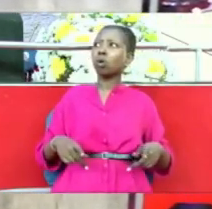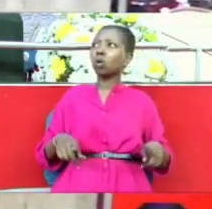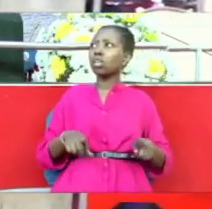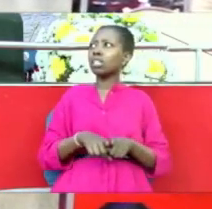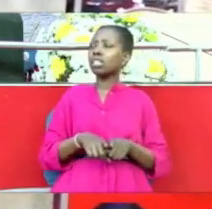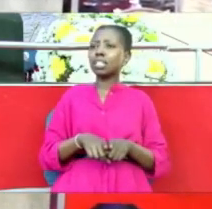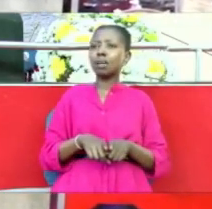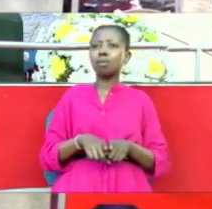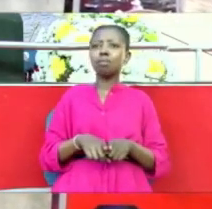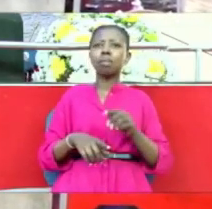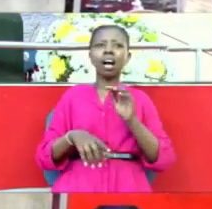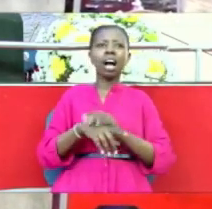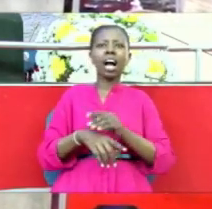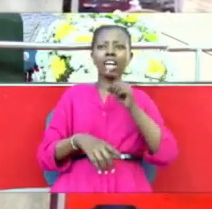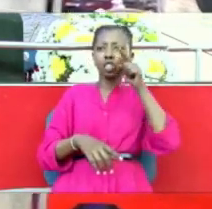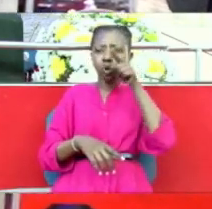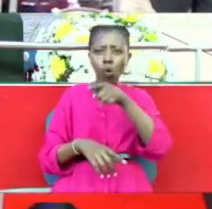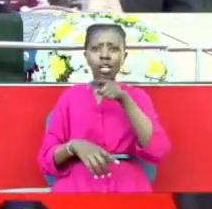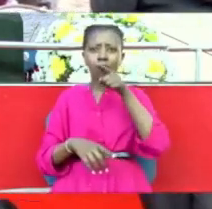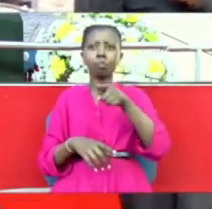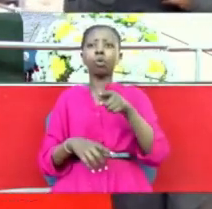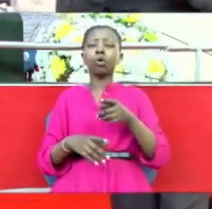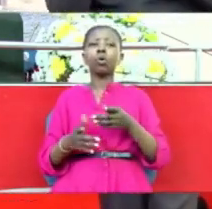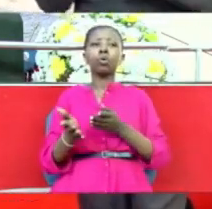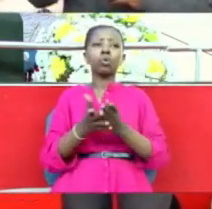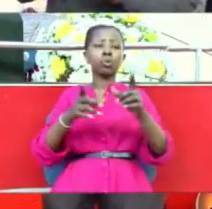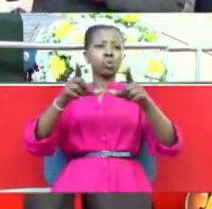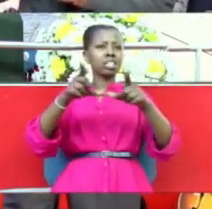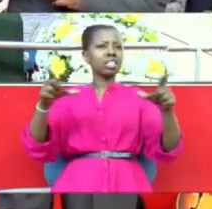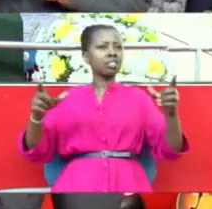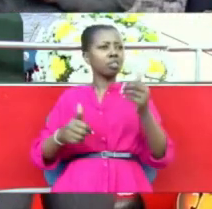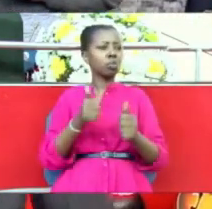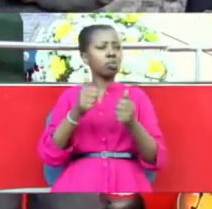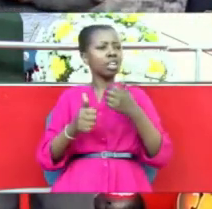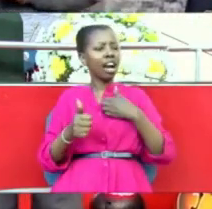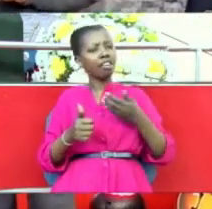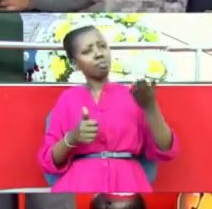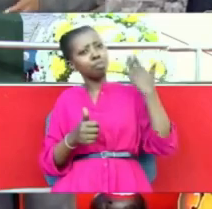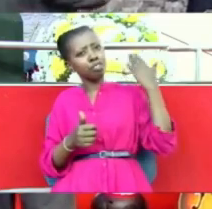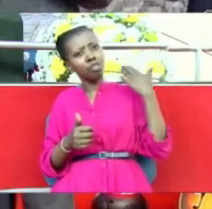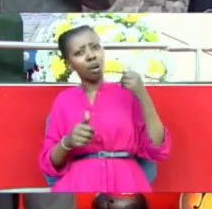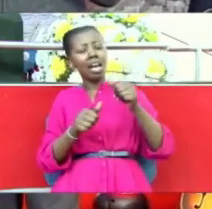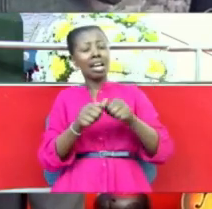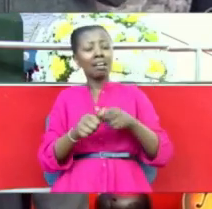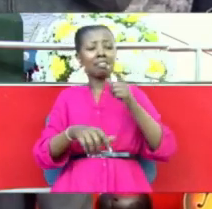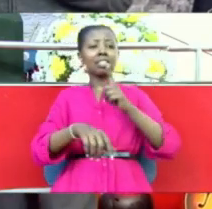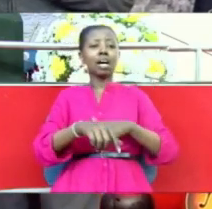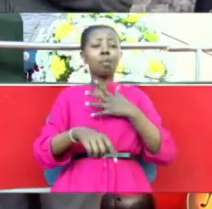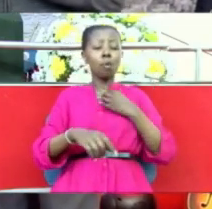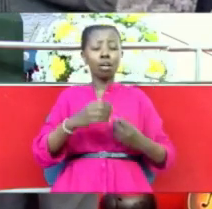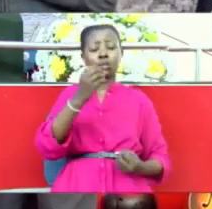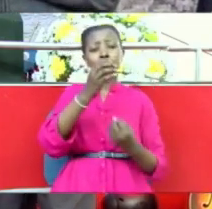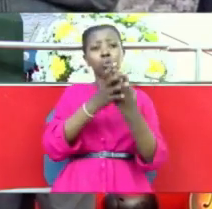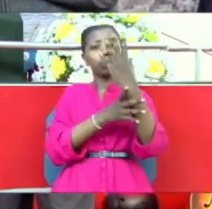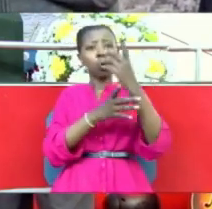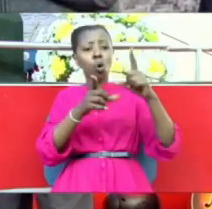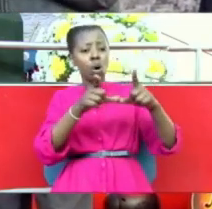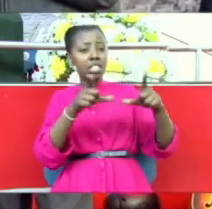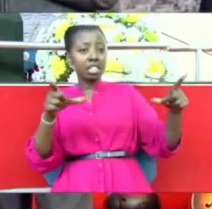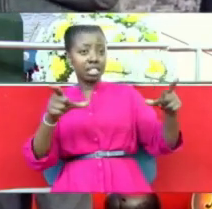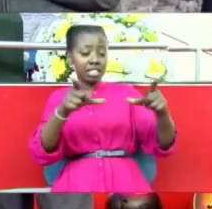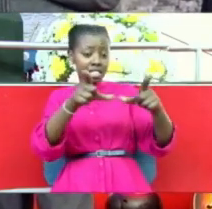that we received one day. Wengine tunahukumiwa na every time you want to lift up. Kila wakati unatoa. Ka certificate